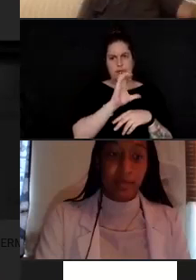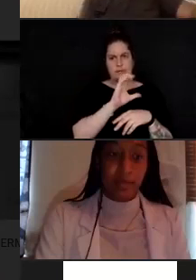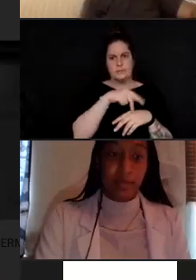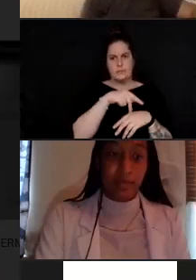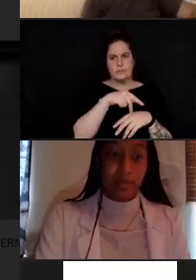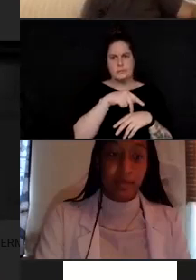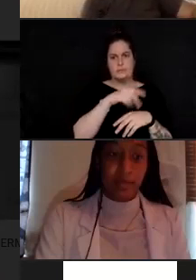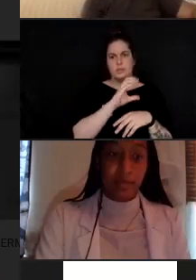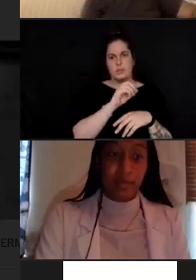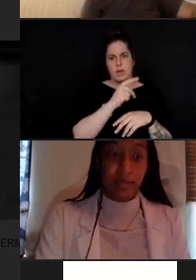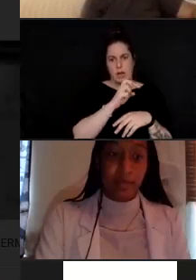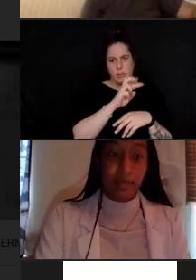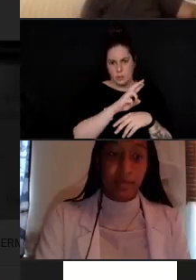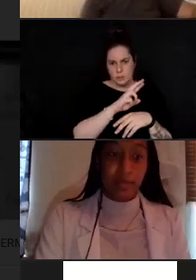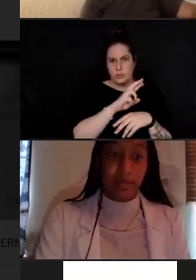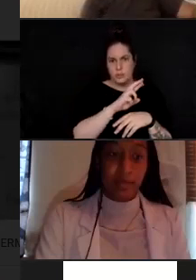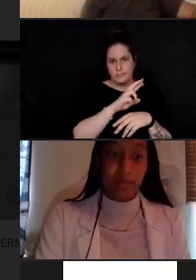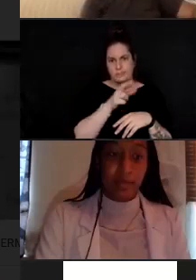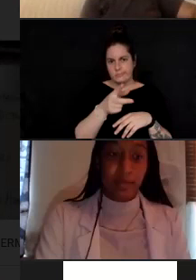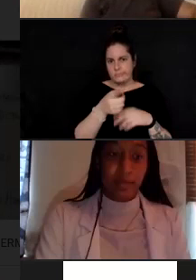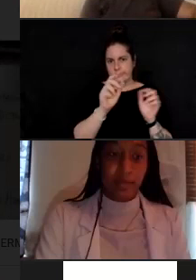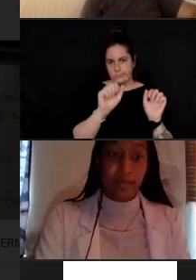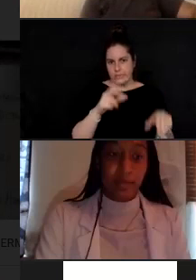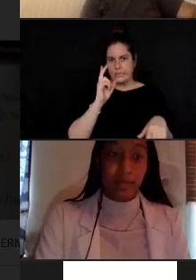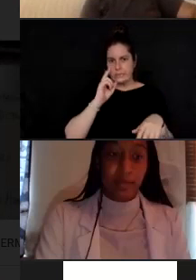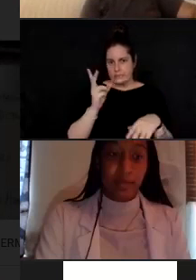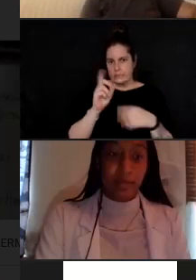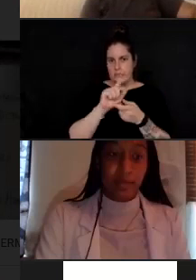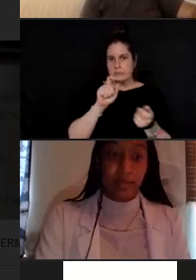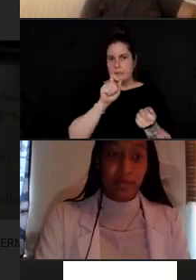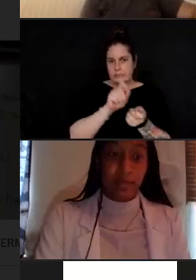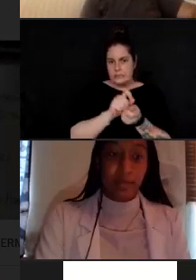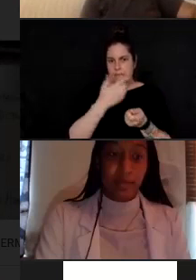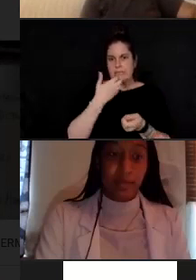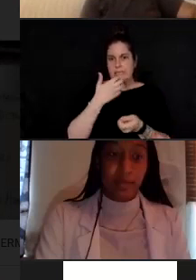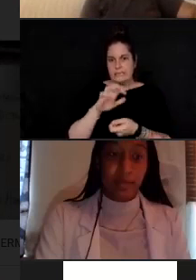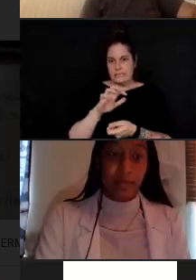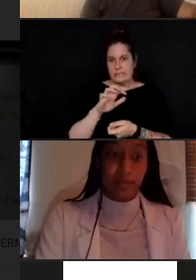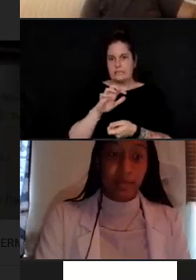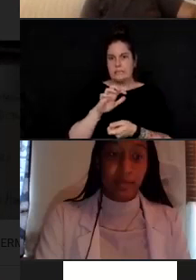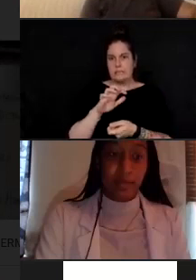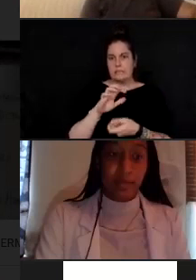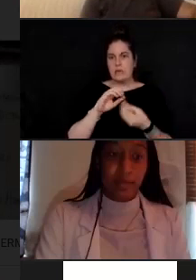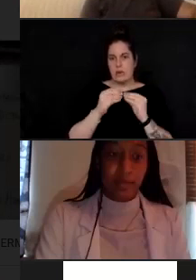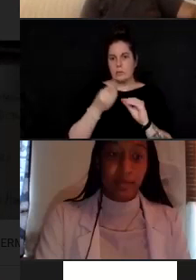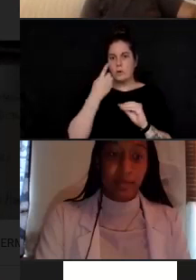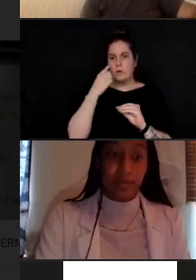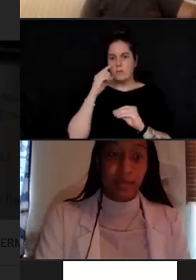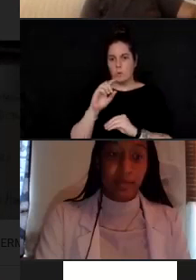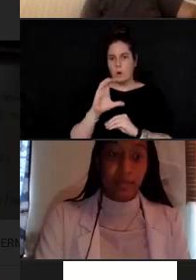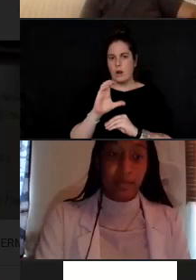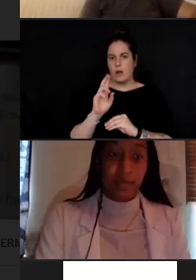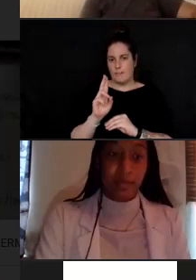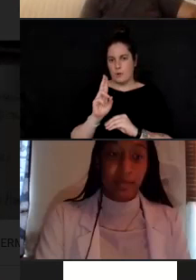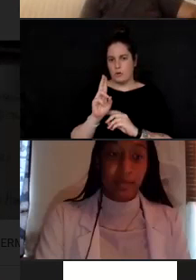0.386 kilojoules per kilogram Kelvin. That's the specific heat value for copper. Pretty